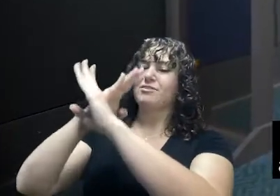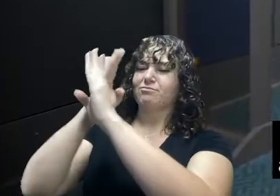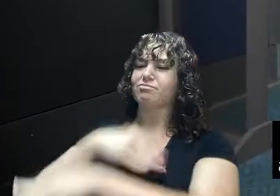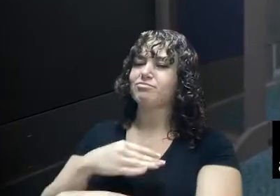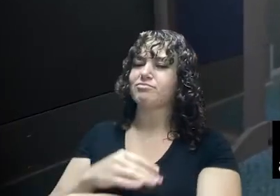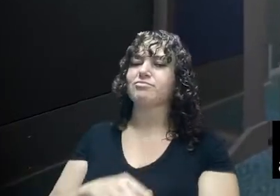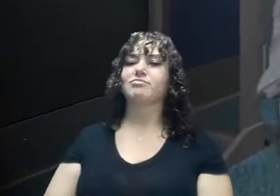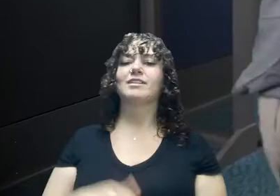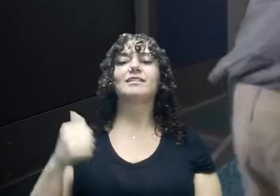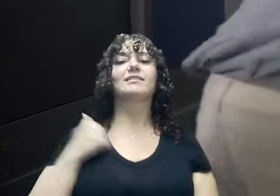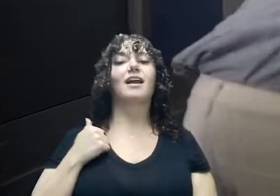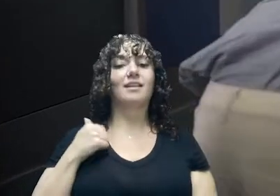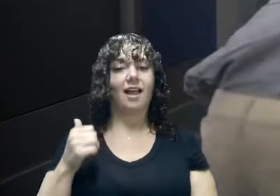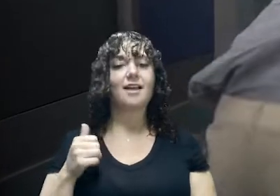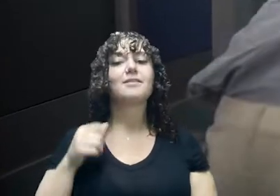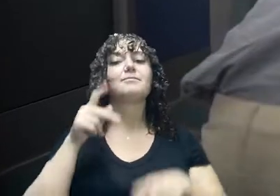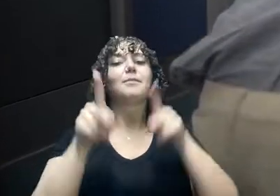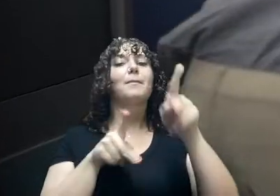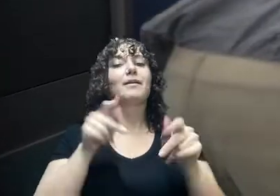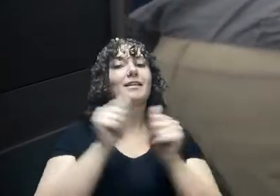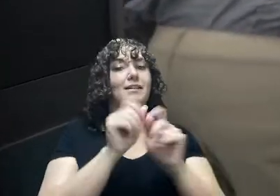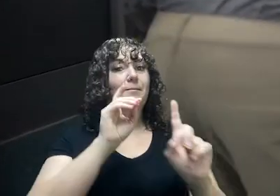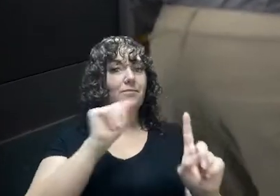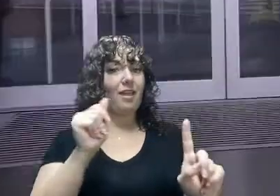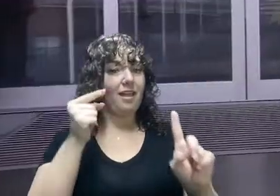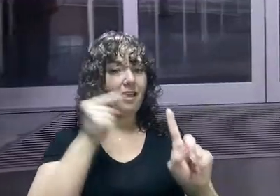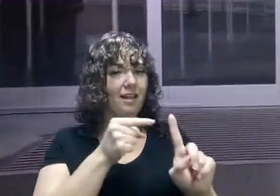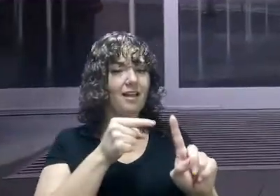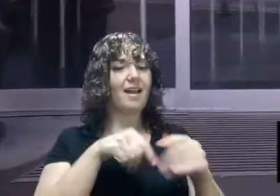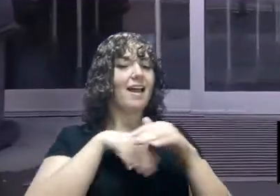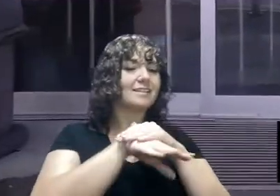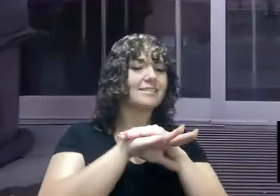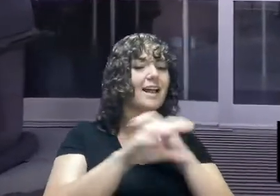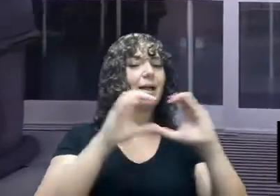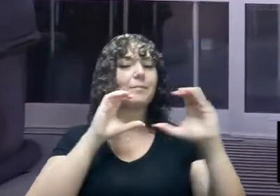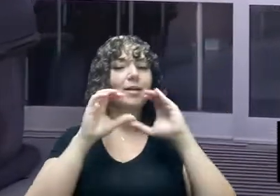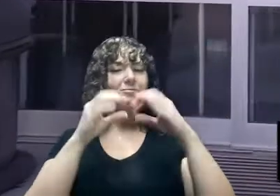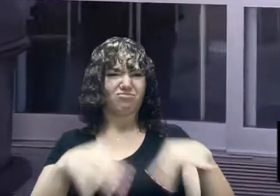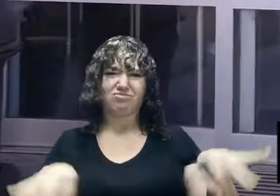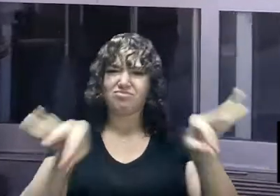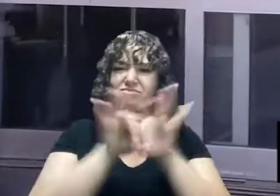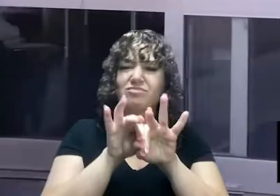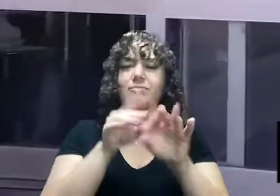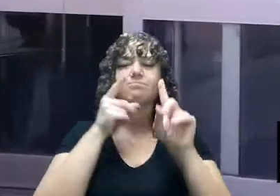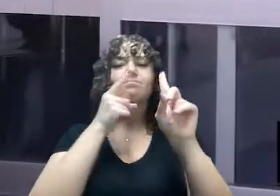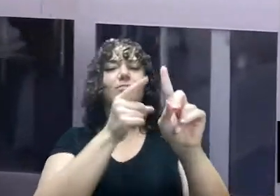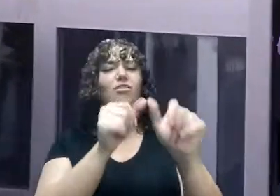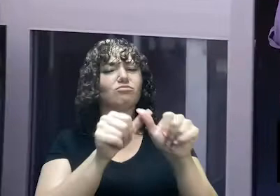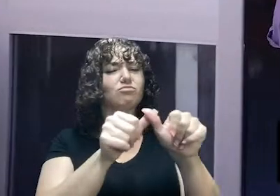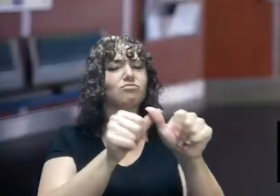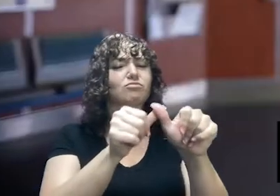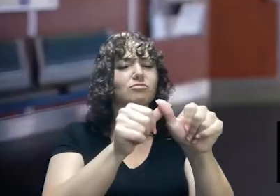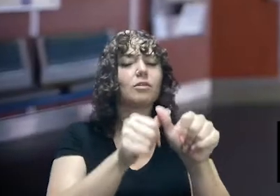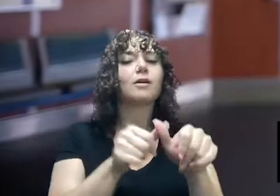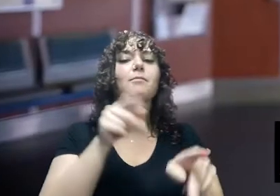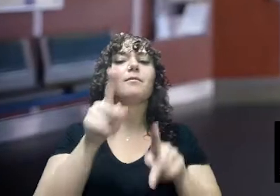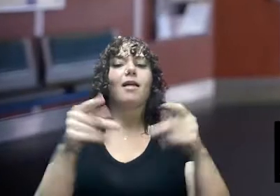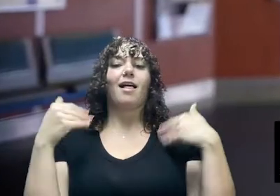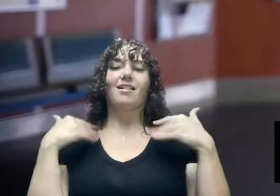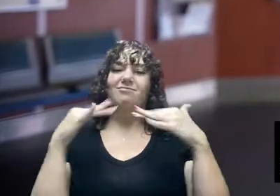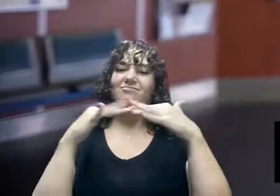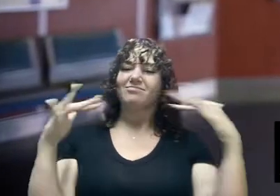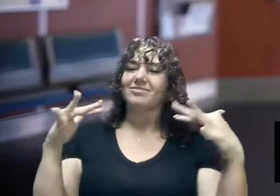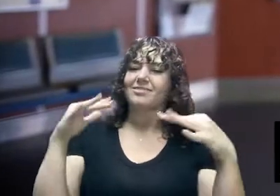achieve a barrier-free Canada for persons with disabilities. Accessible communication is essential to ensure people